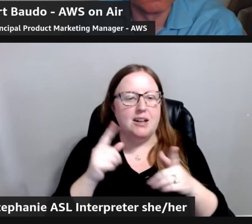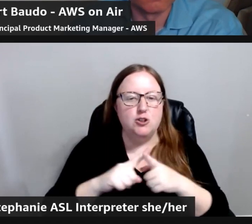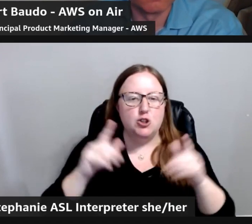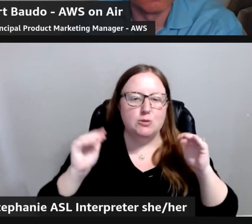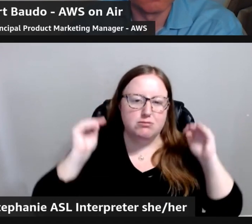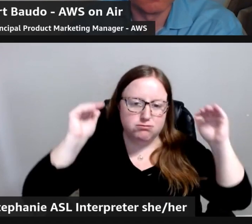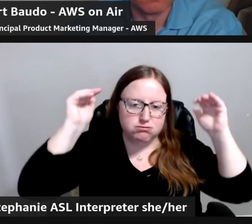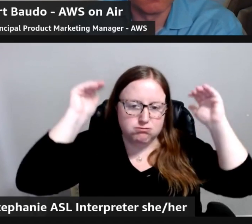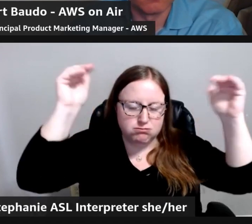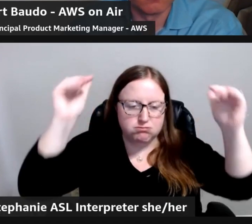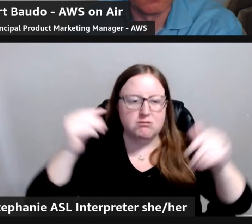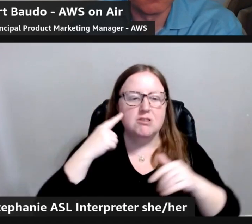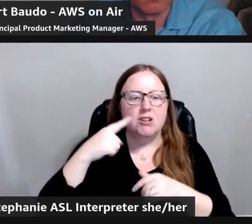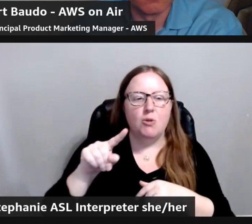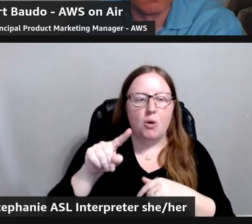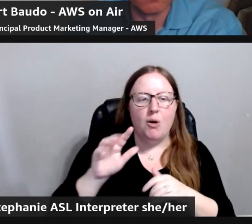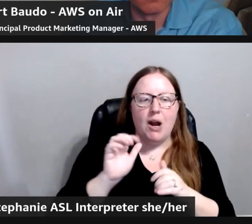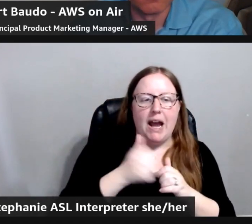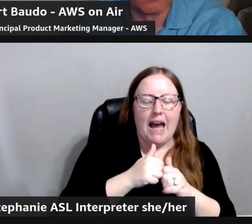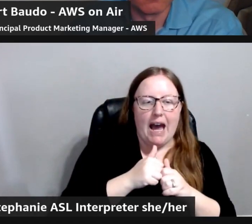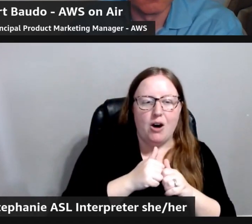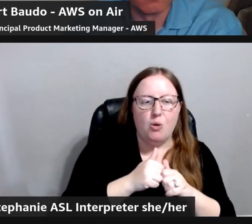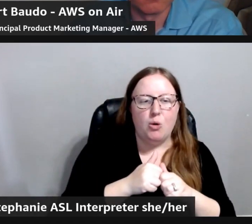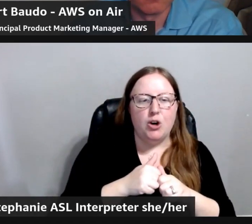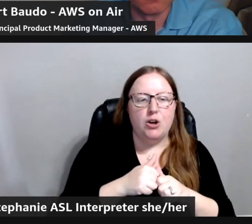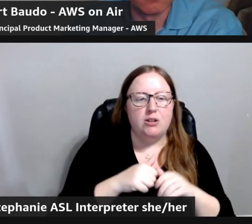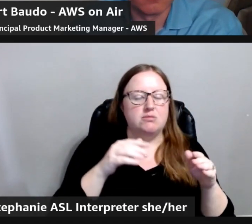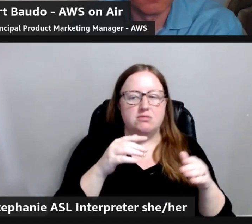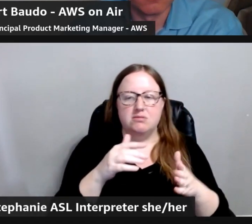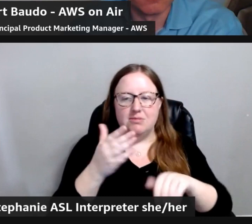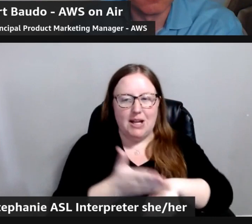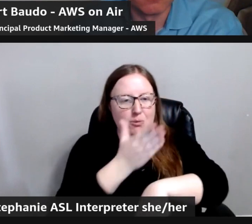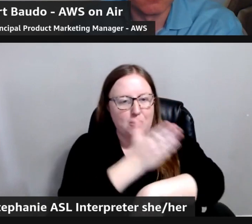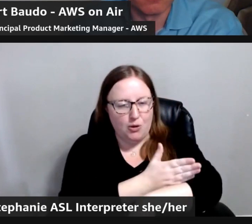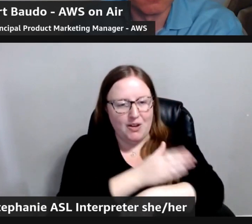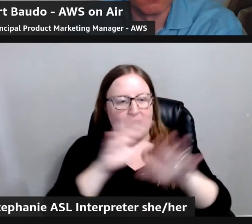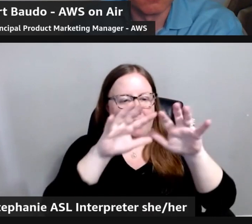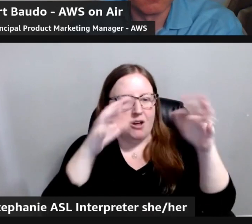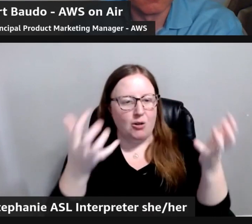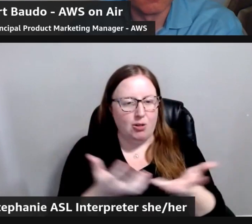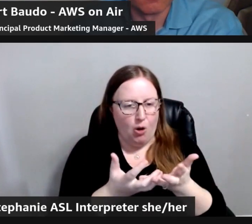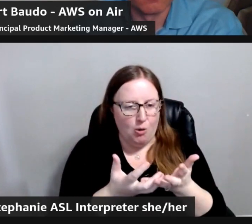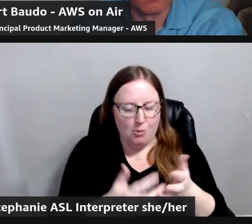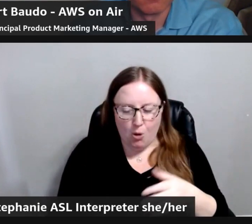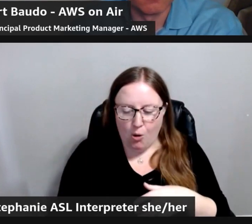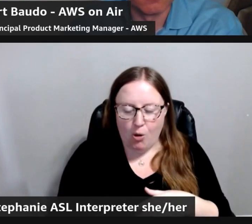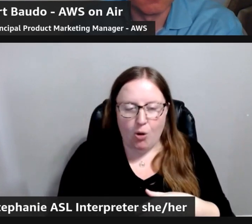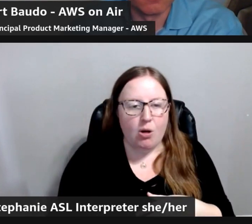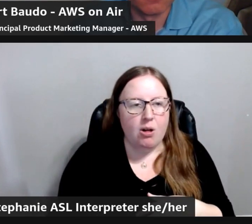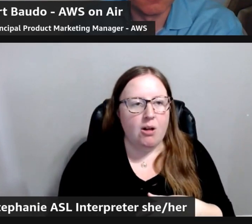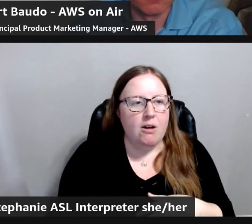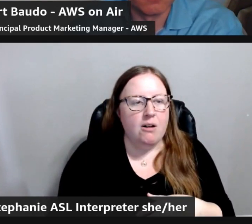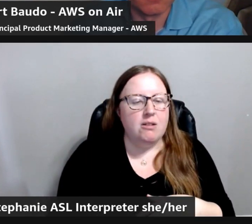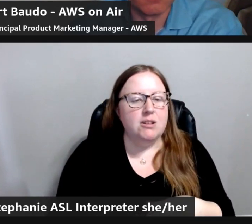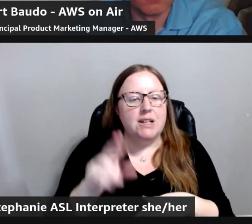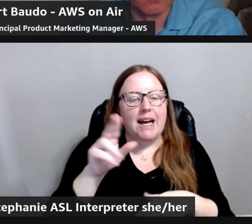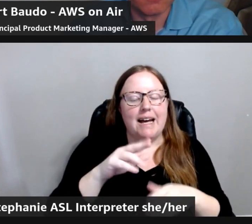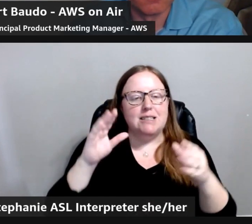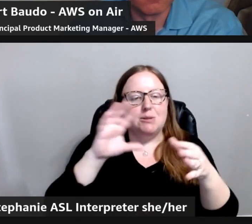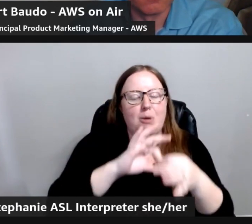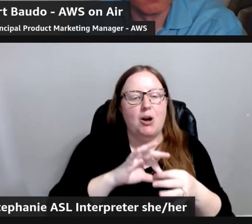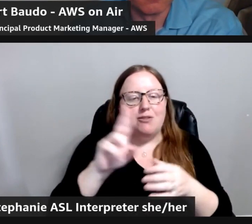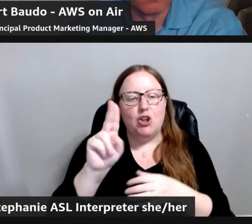bar on how we're meeting and indeed beating the global agreements that we've made as part of the UN